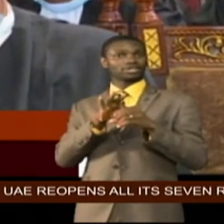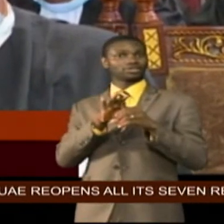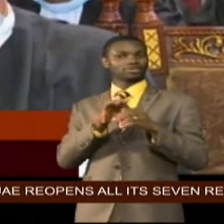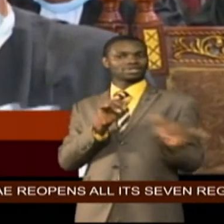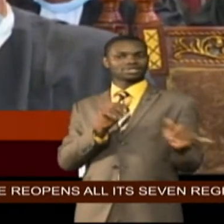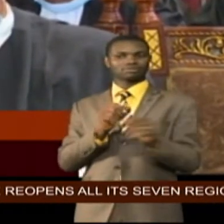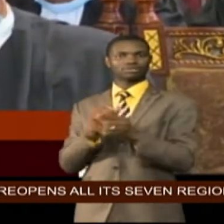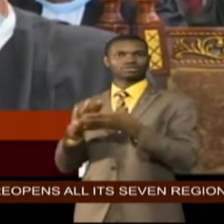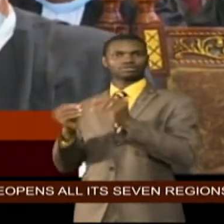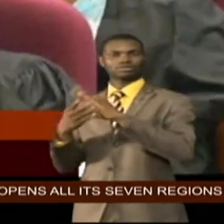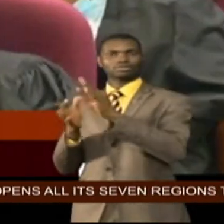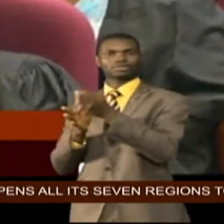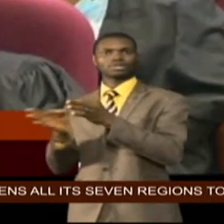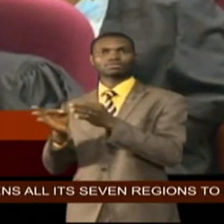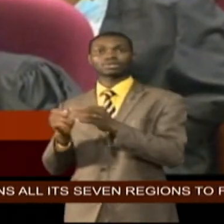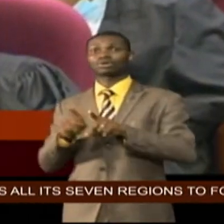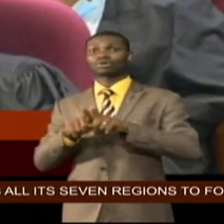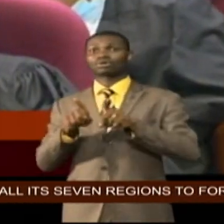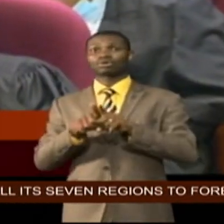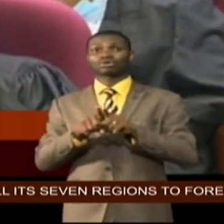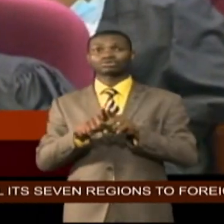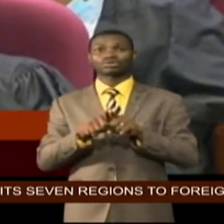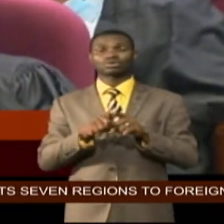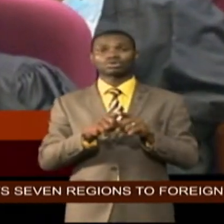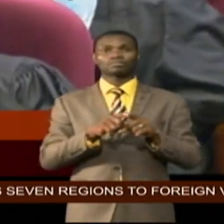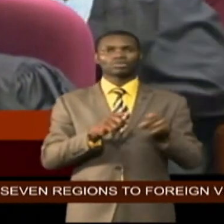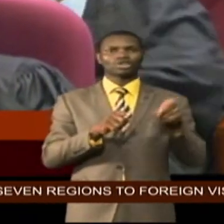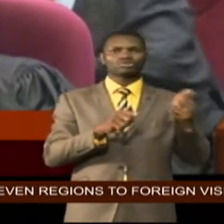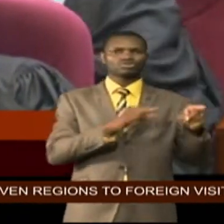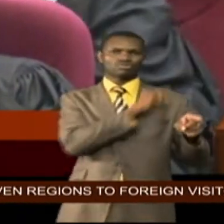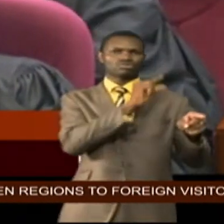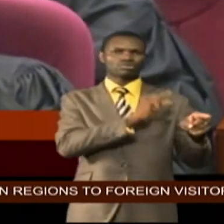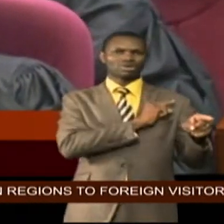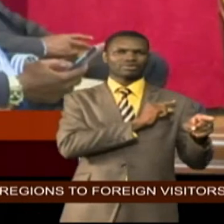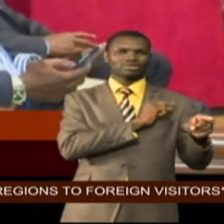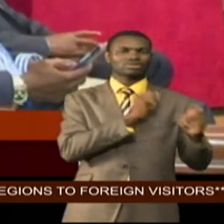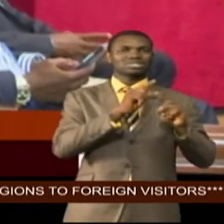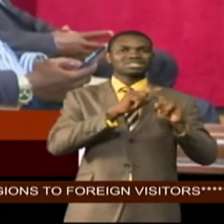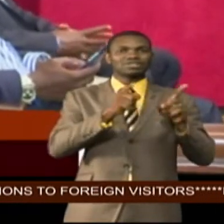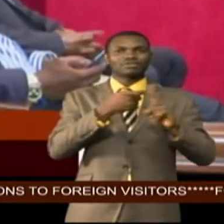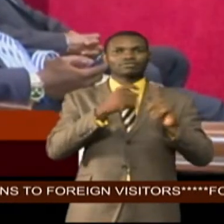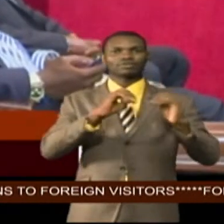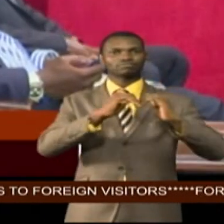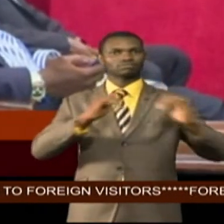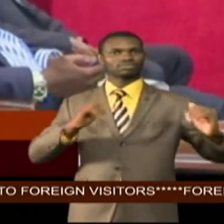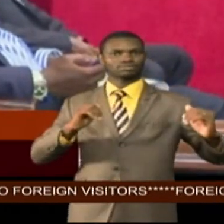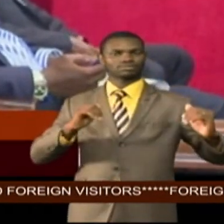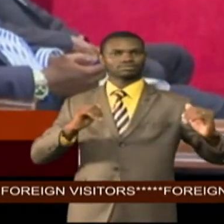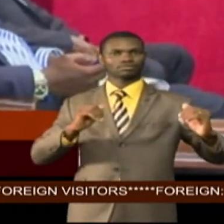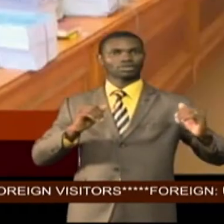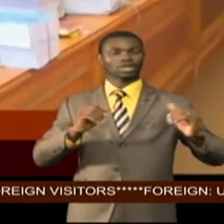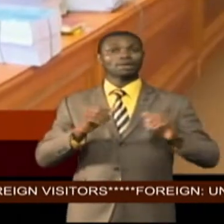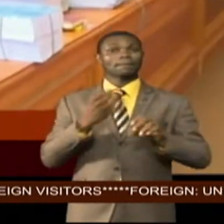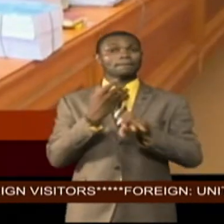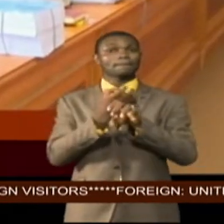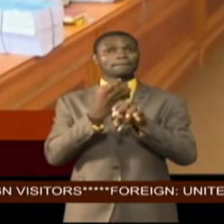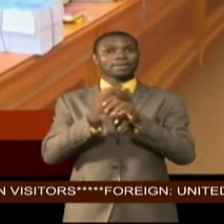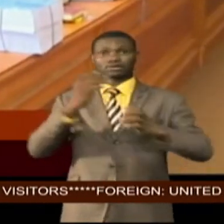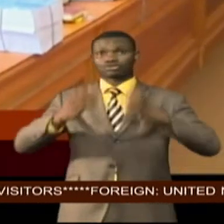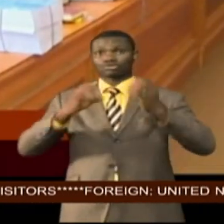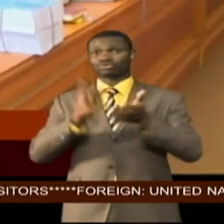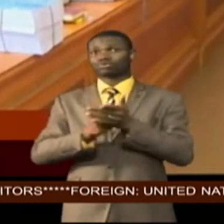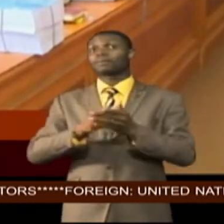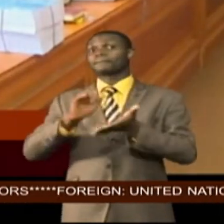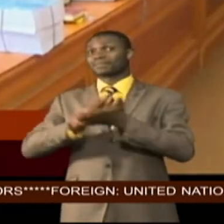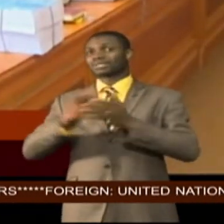appellant, adding that qualification is different from exclusion. He urged the court to uphold the judgment of the lower tribunal,